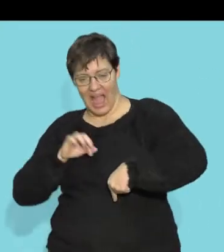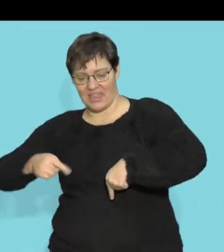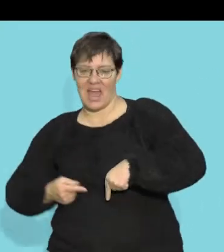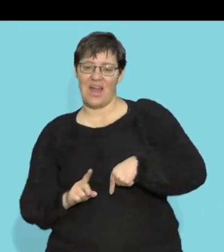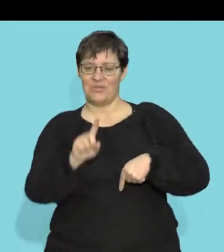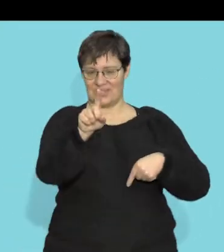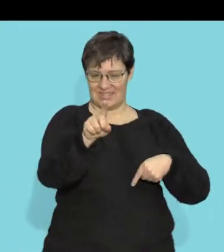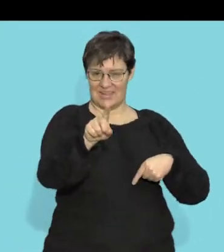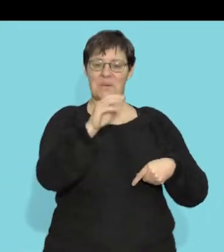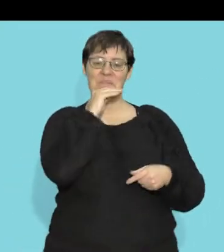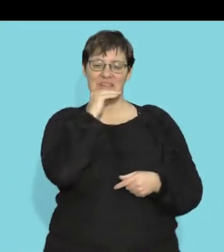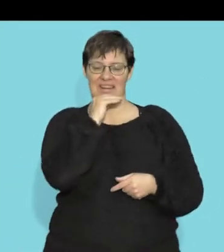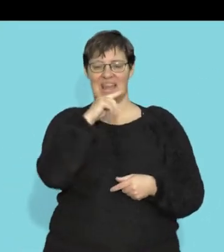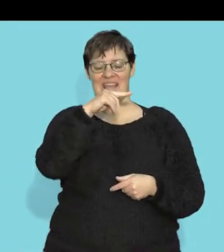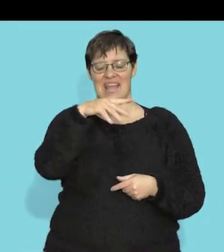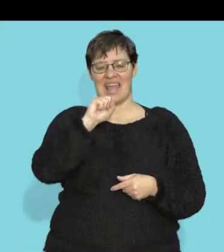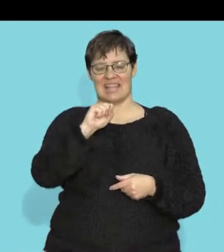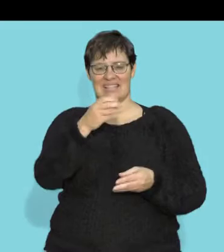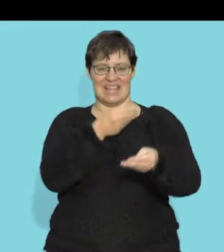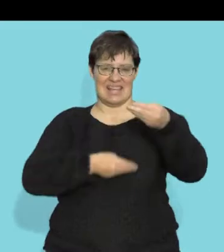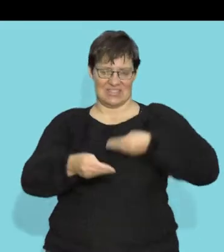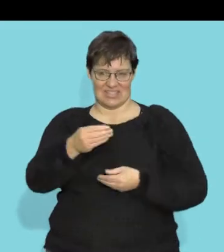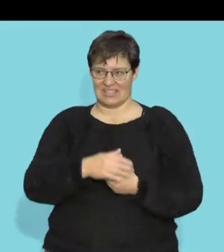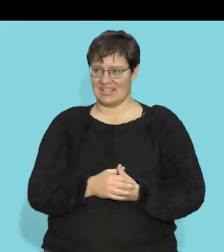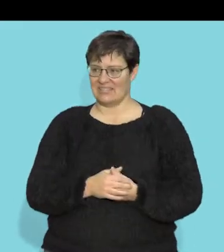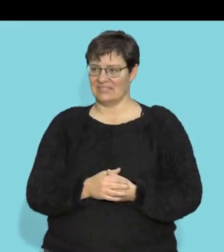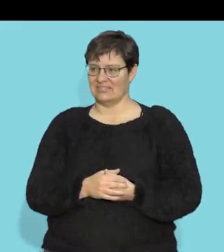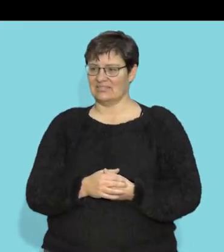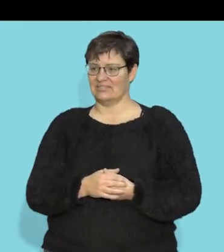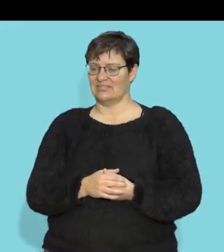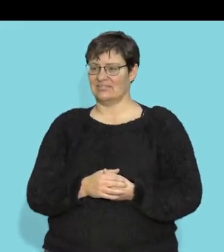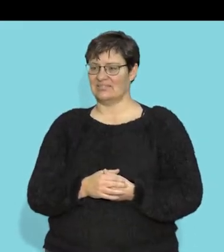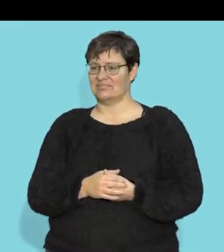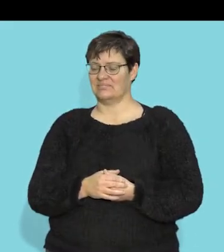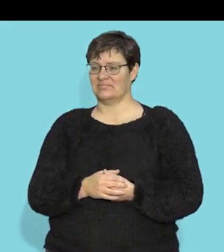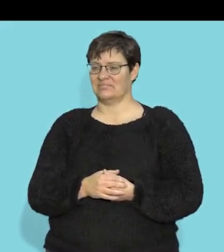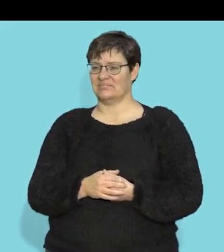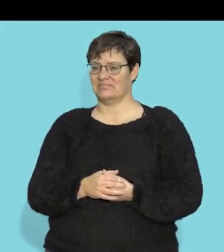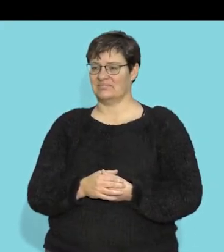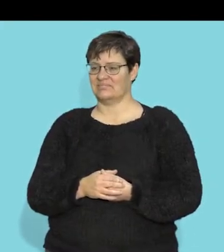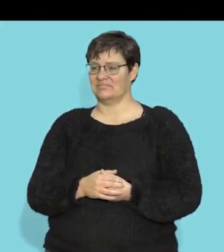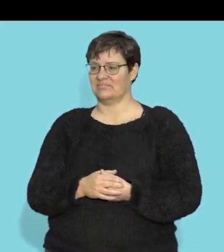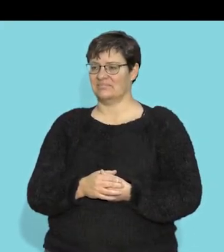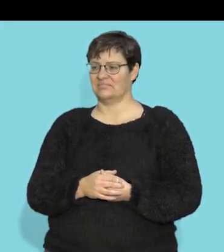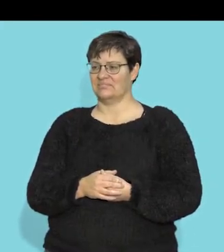just done? Gas. Oopsie, that's not supposed to be an S. Let's just erase that